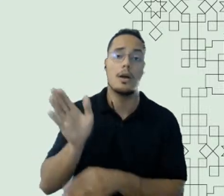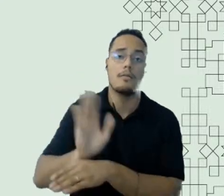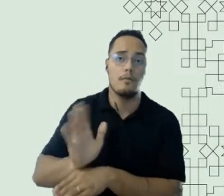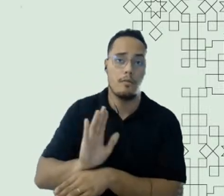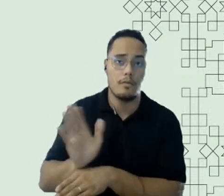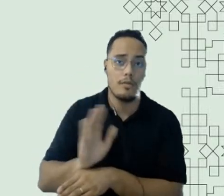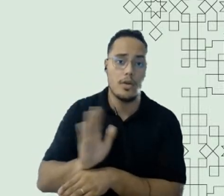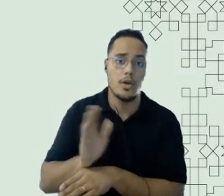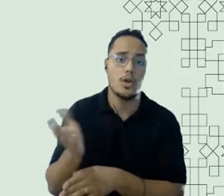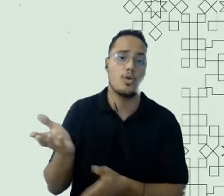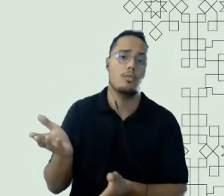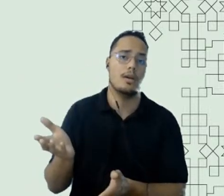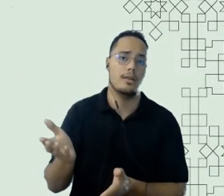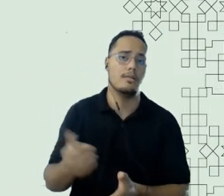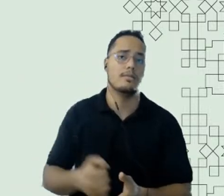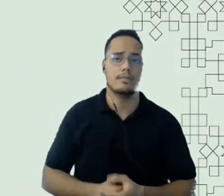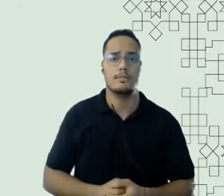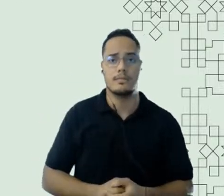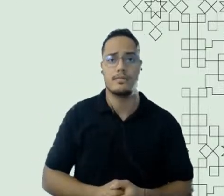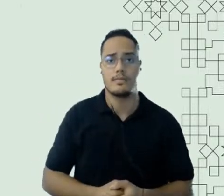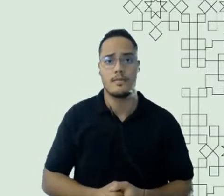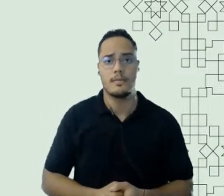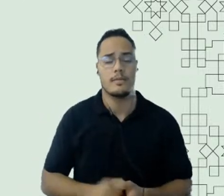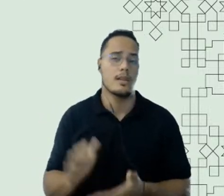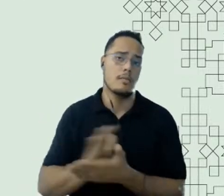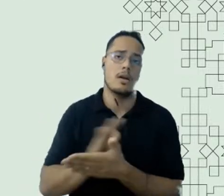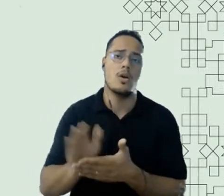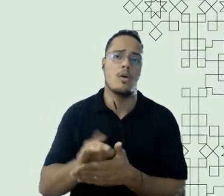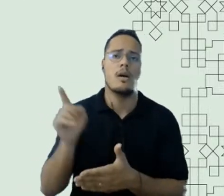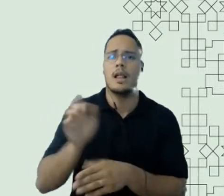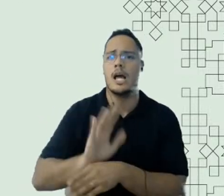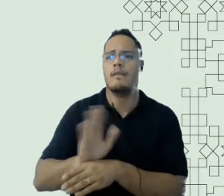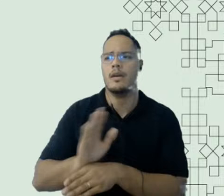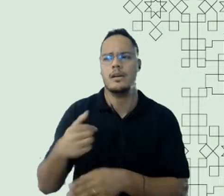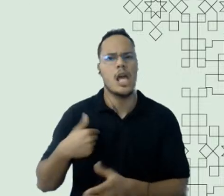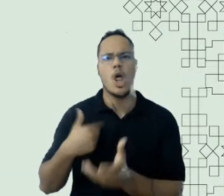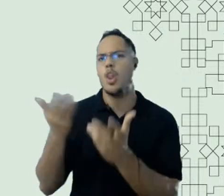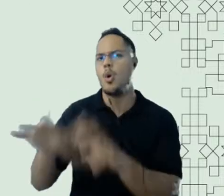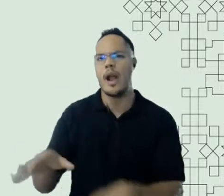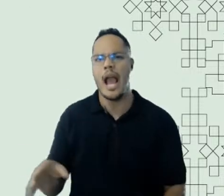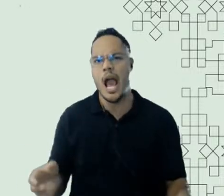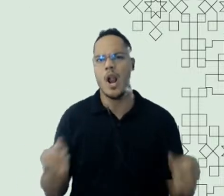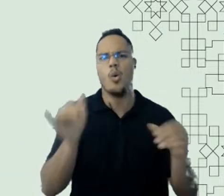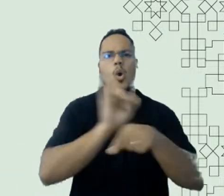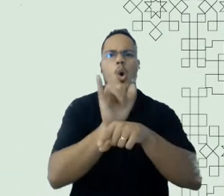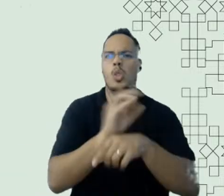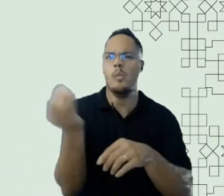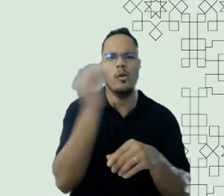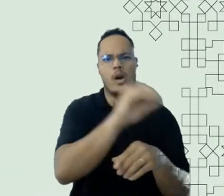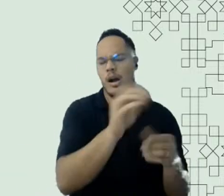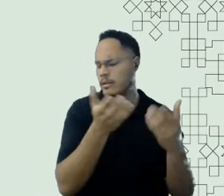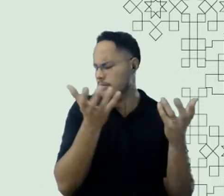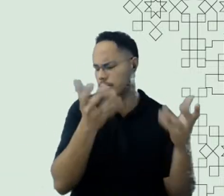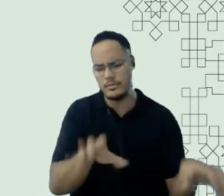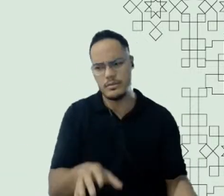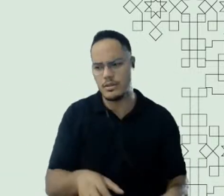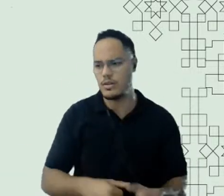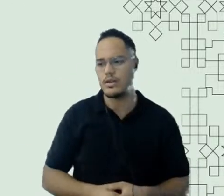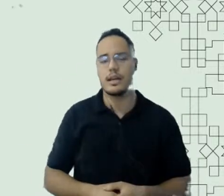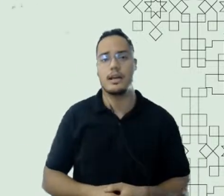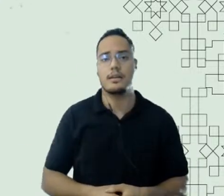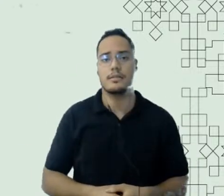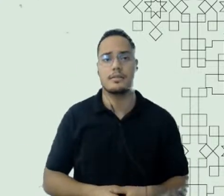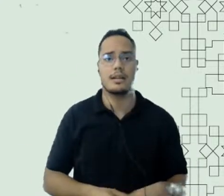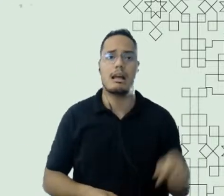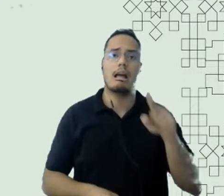available in the first place, which makes sense. You don't want to have your movie on YouTube, available on YouTube if